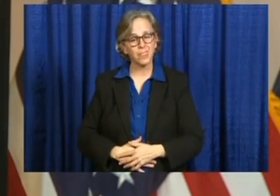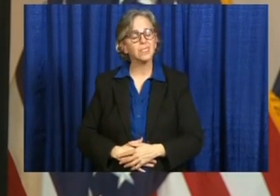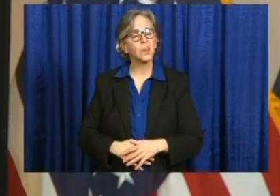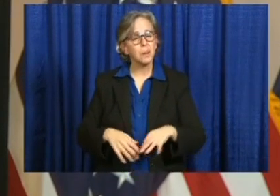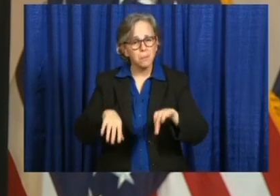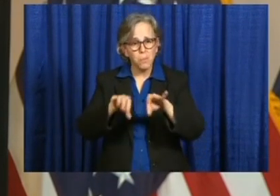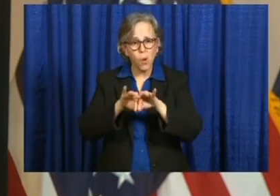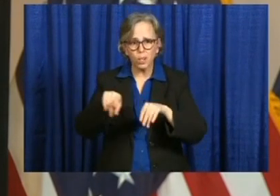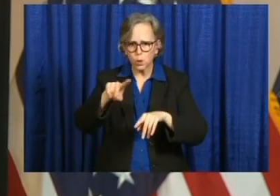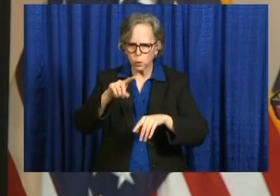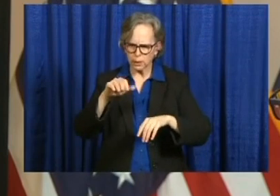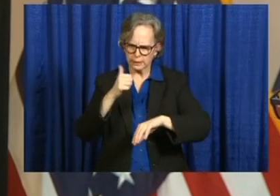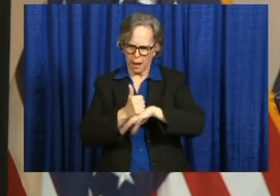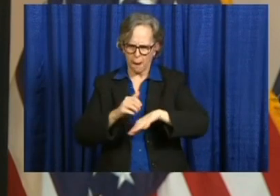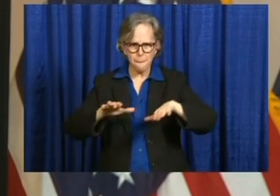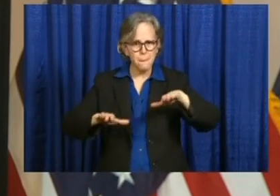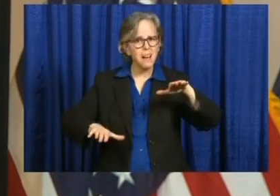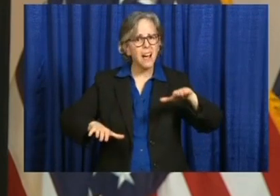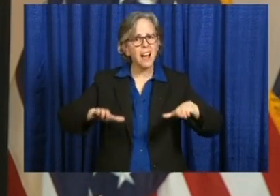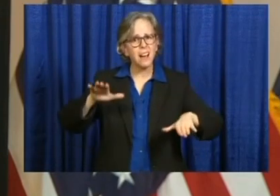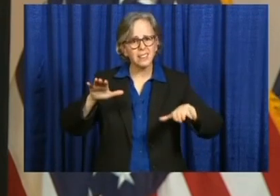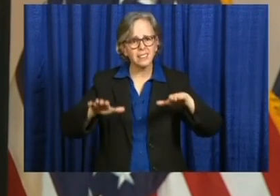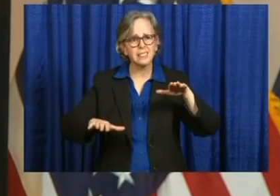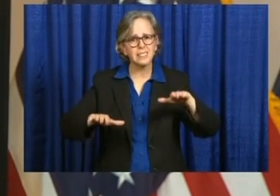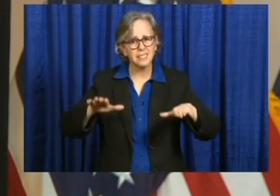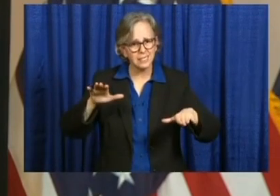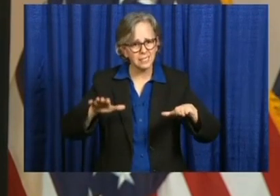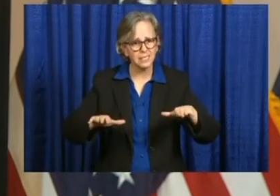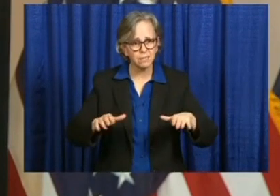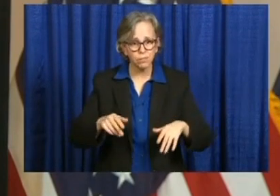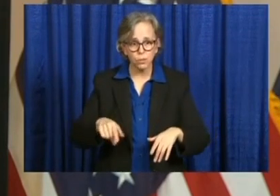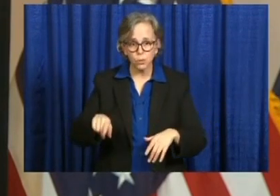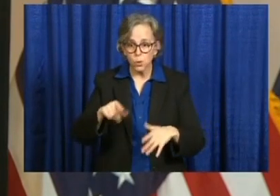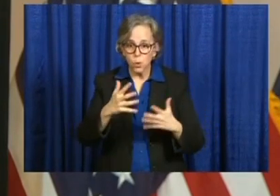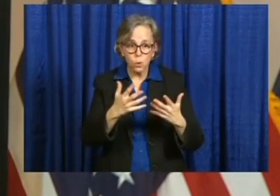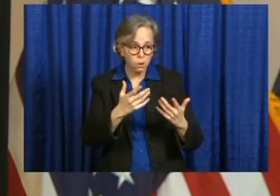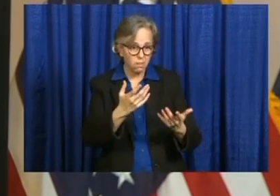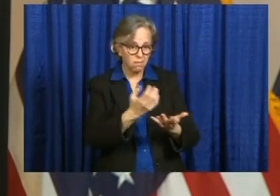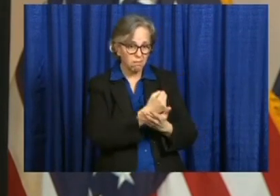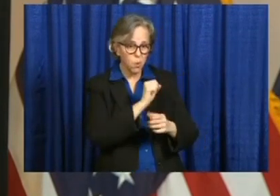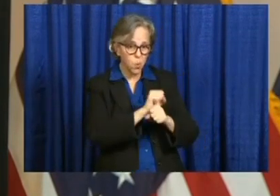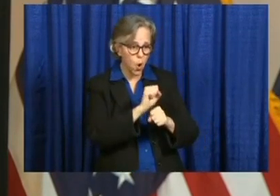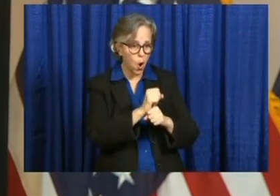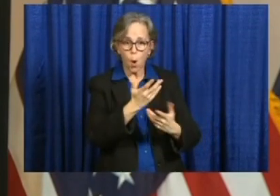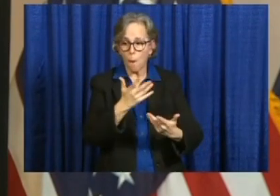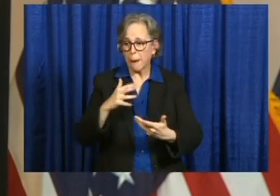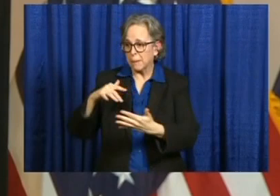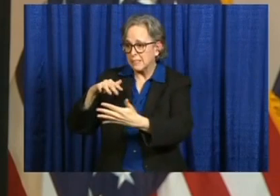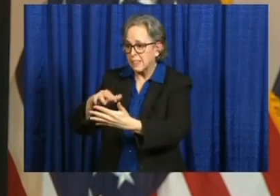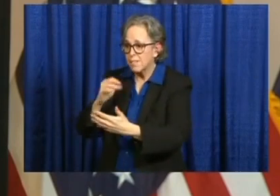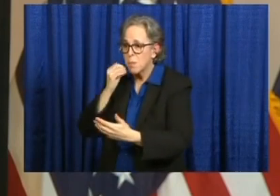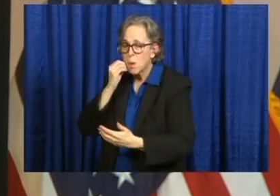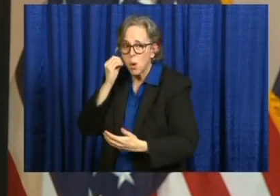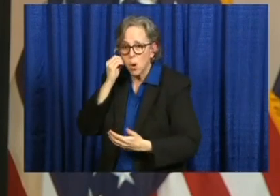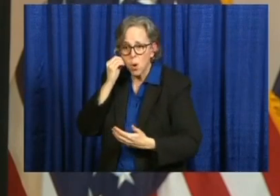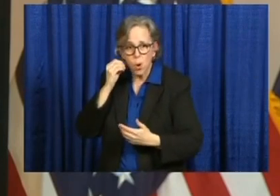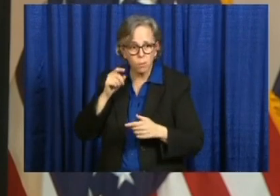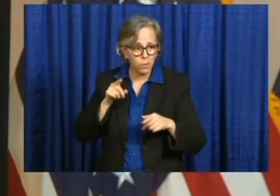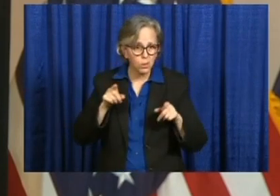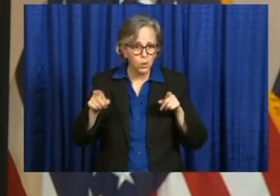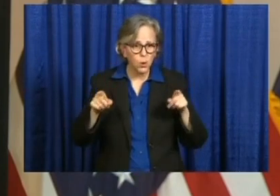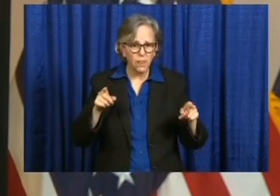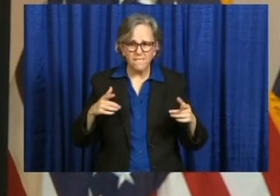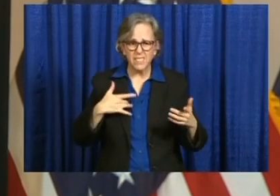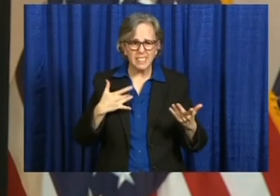are, if you're working or studying for home, you might find that you're at a relentless pace right now where you're not having